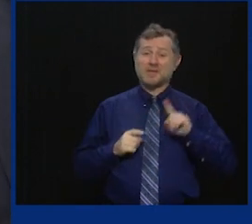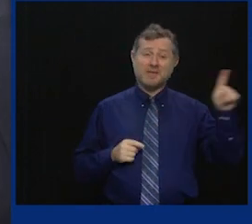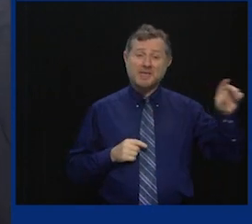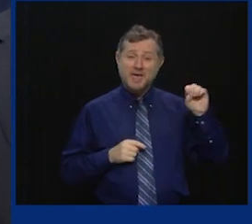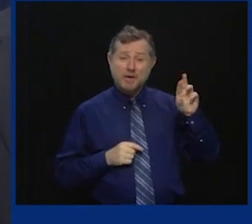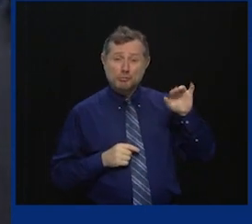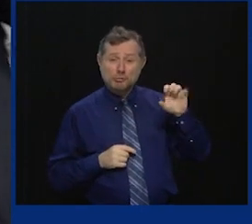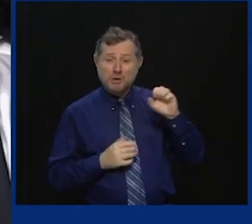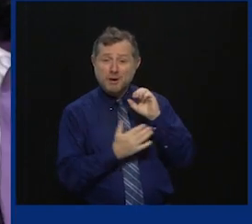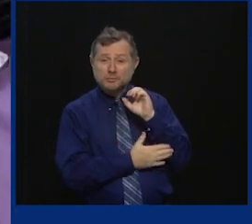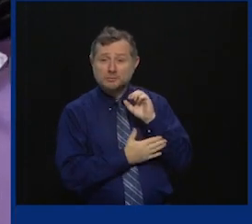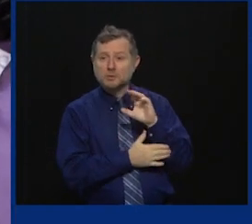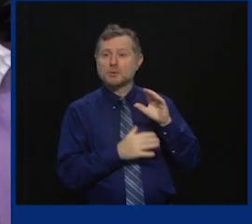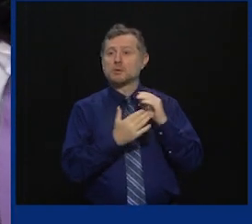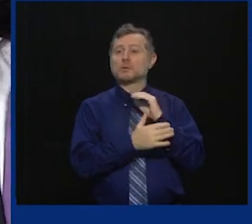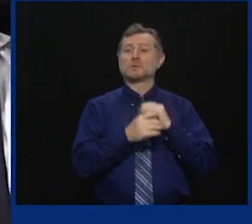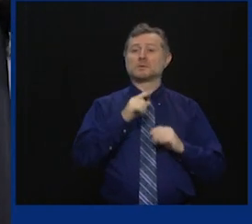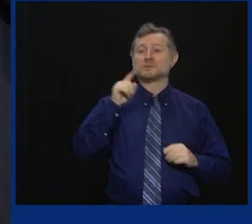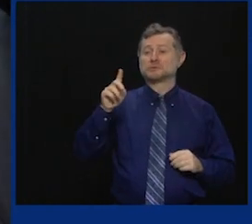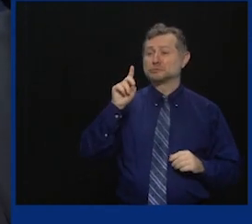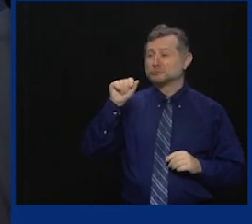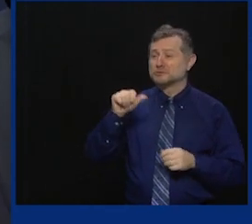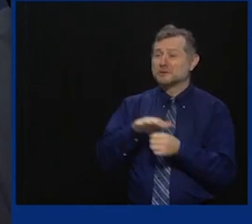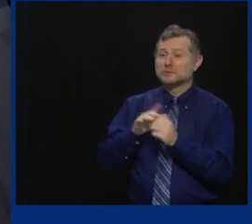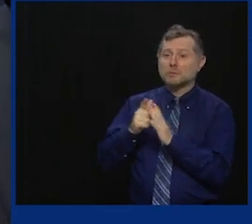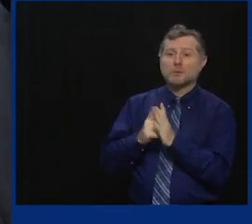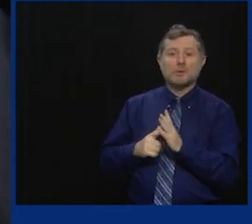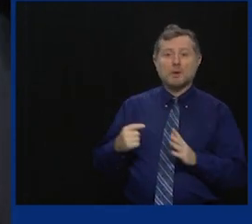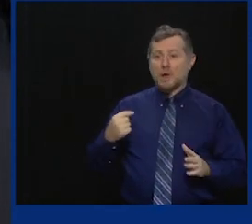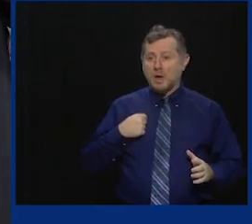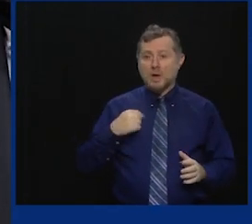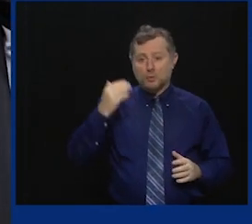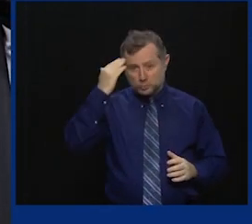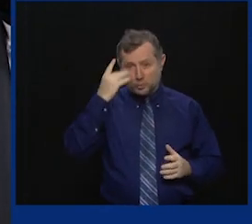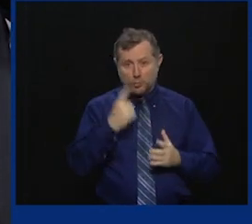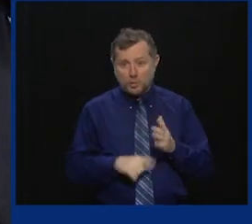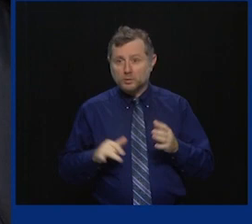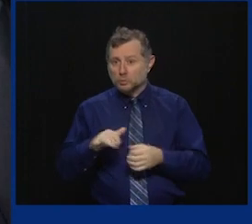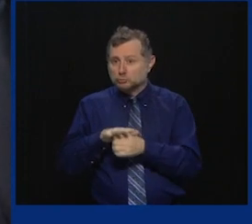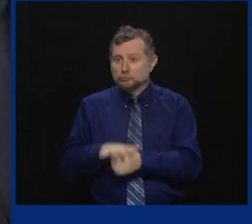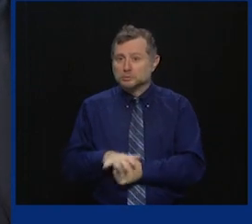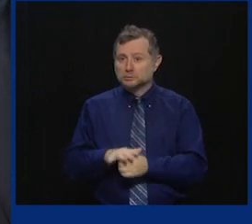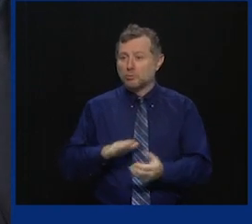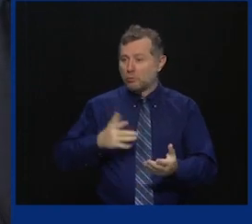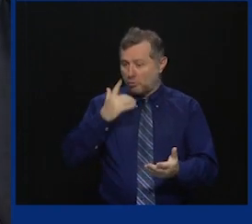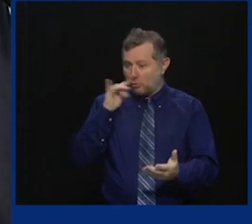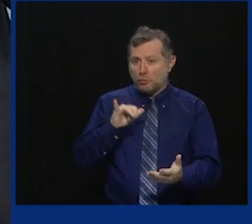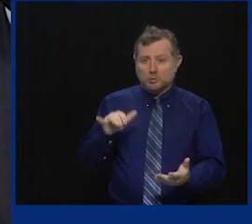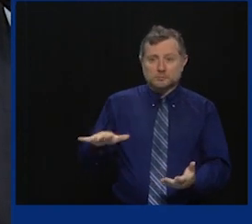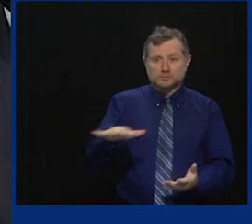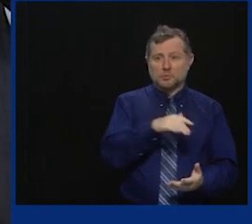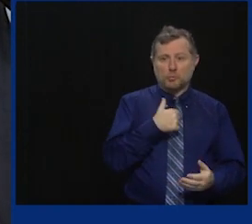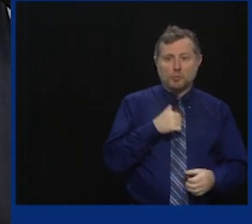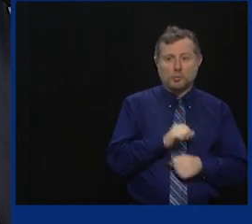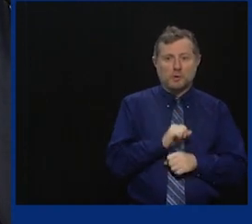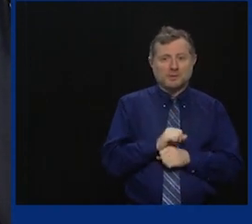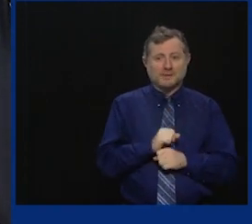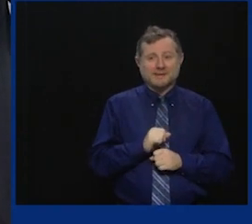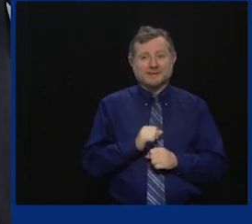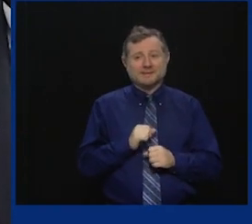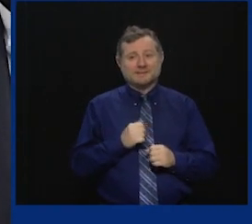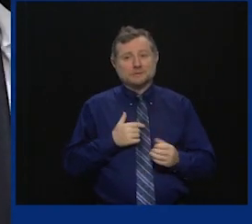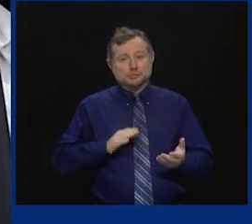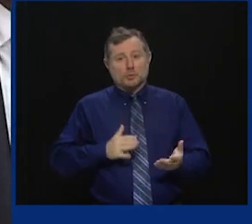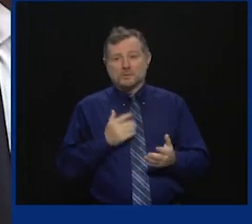I'm trying to just I know what a pressure cooker looks like. I've worked in a kitchen a few times, and I'm trying to make sure it doesn't blow up. And this is what I can do